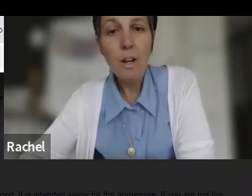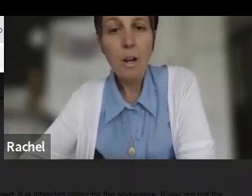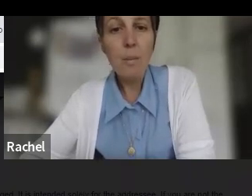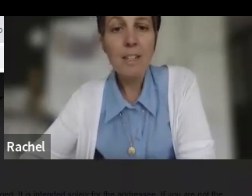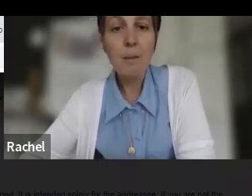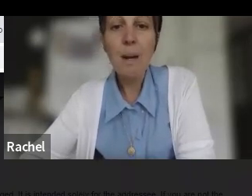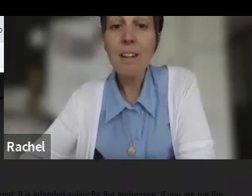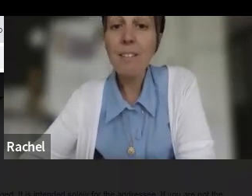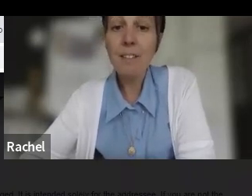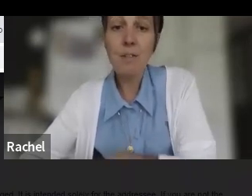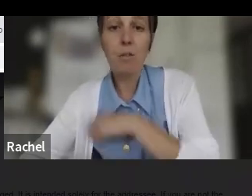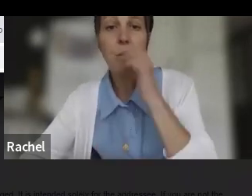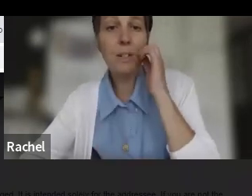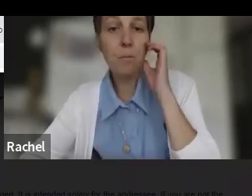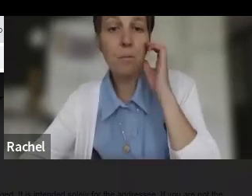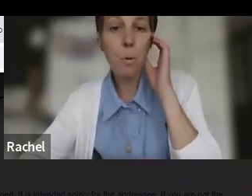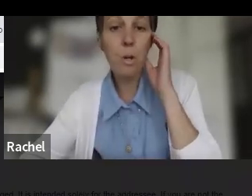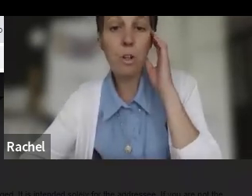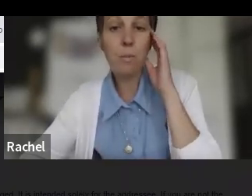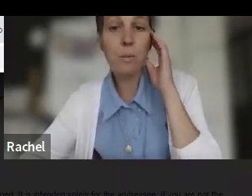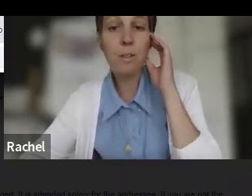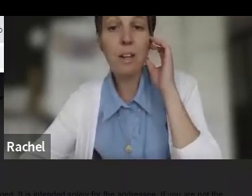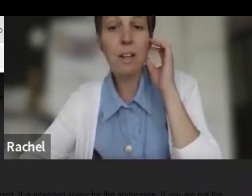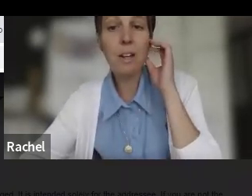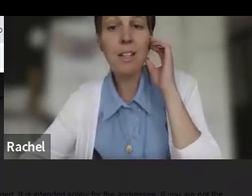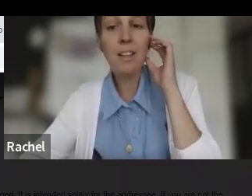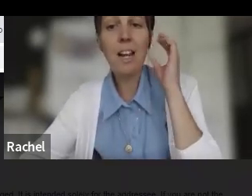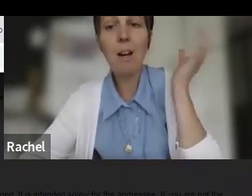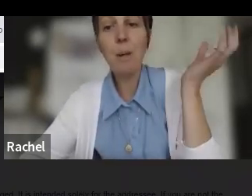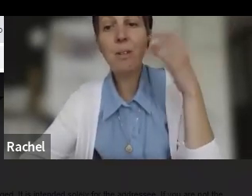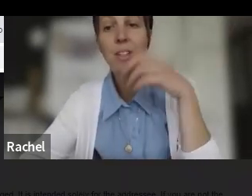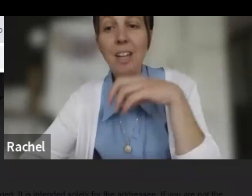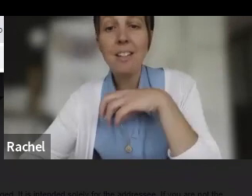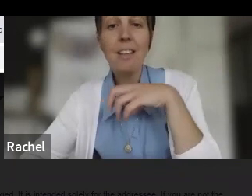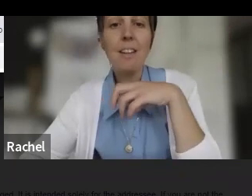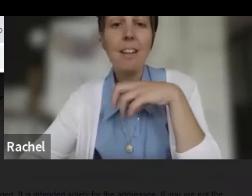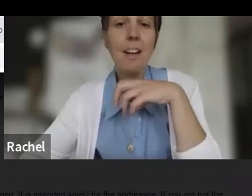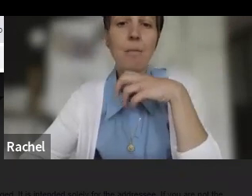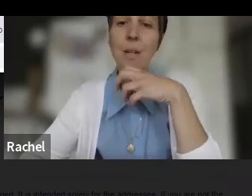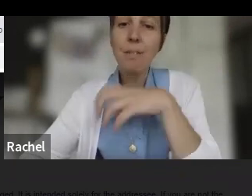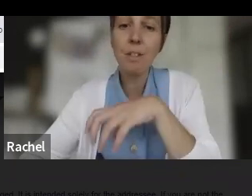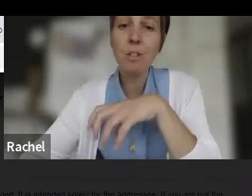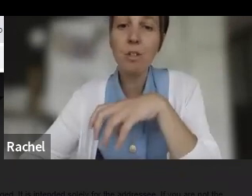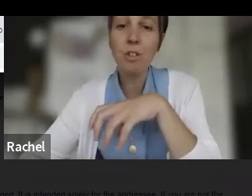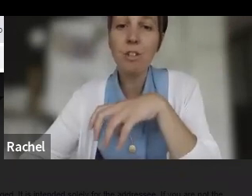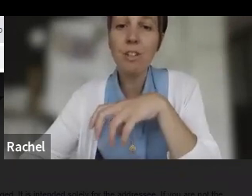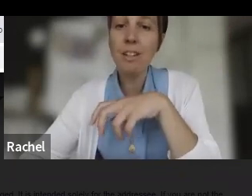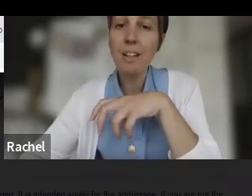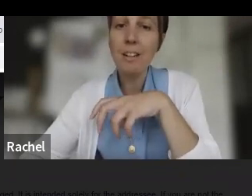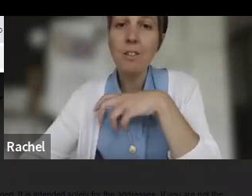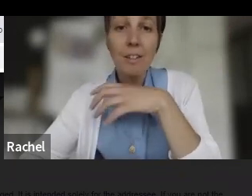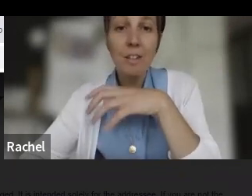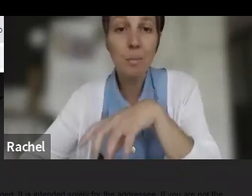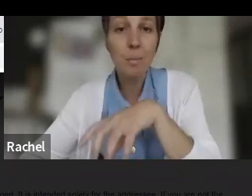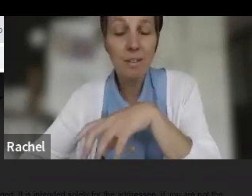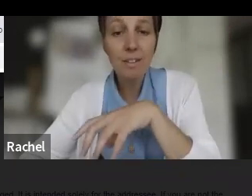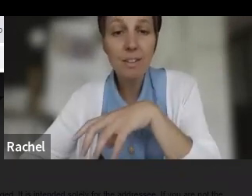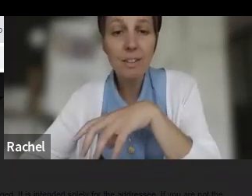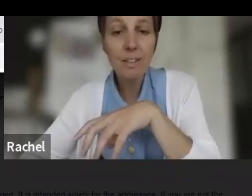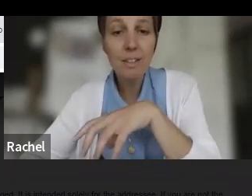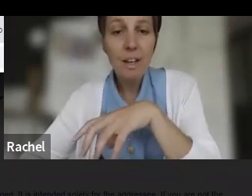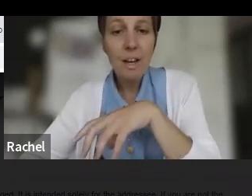So I guess the benefits of group-based workshops is that they allow people to get together and have meaningful discussions and kind of